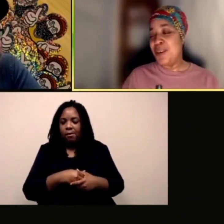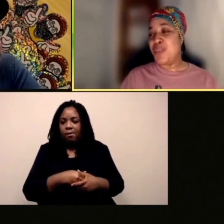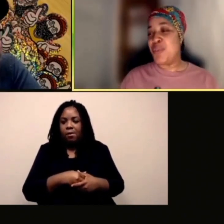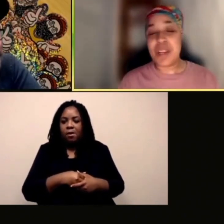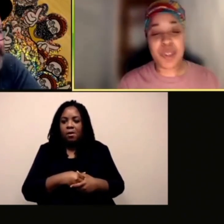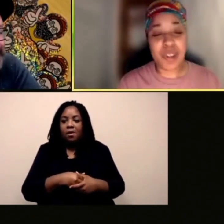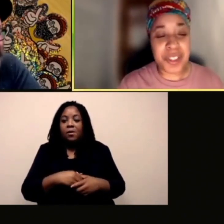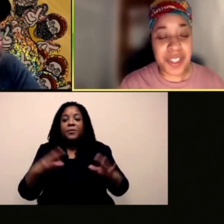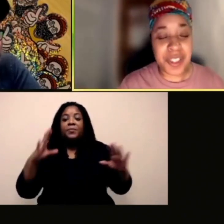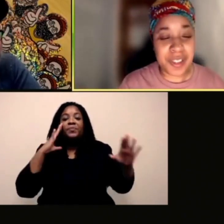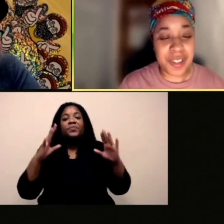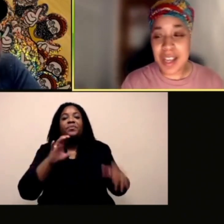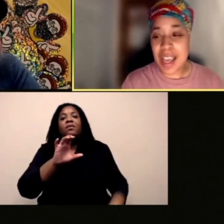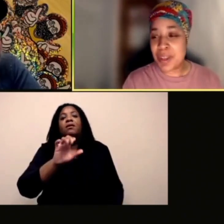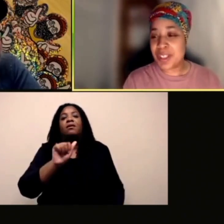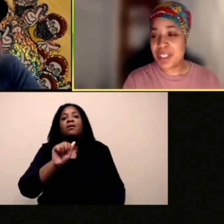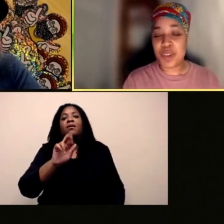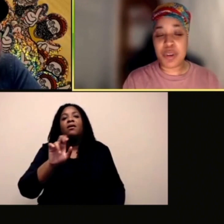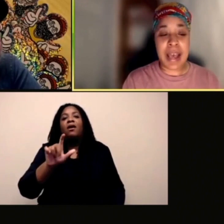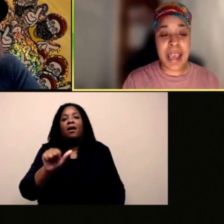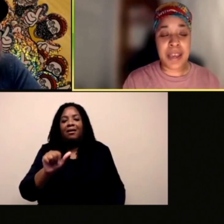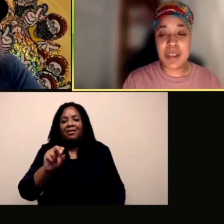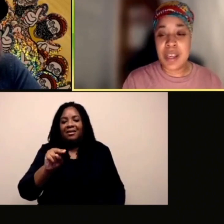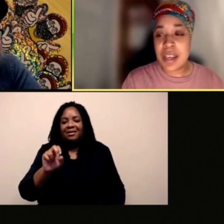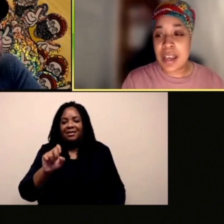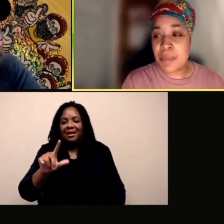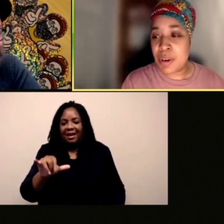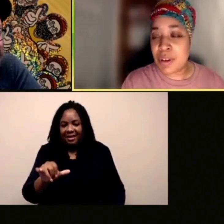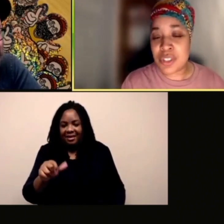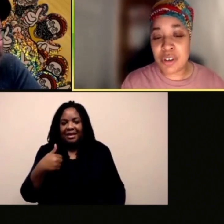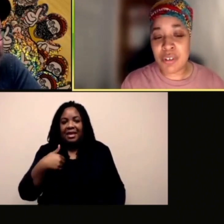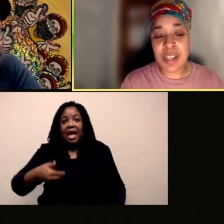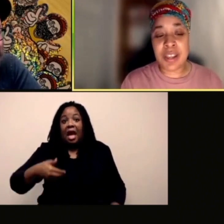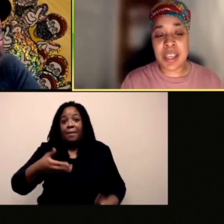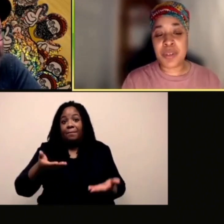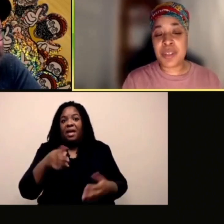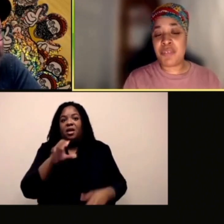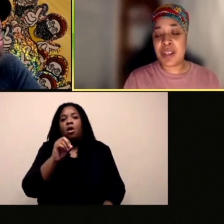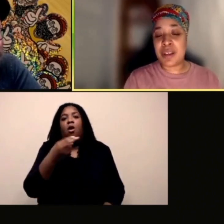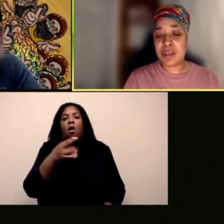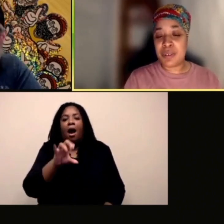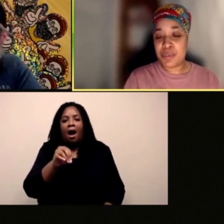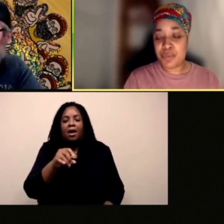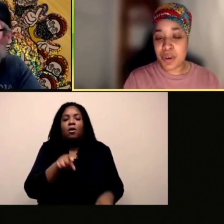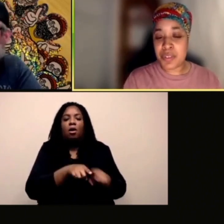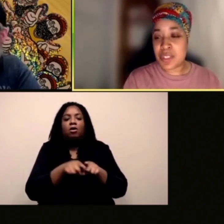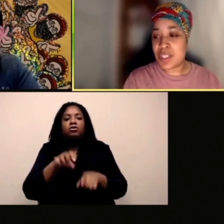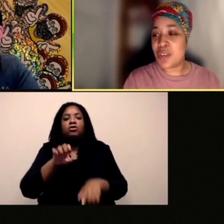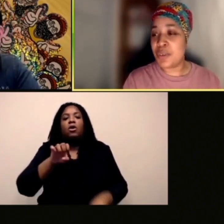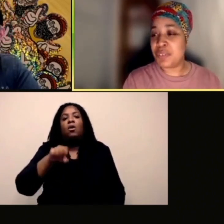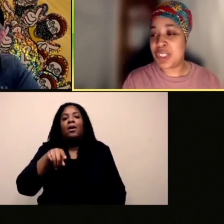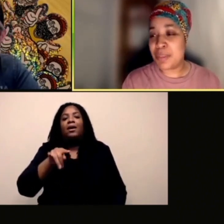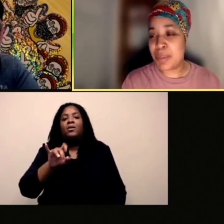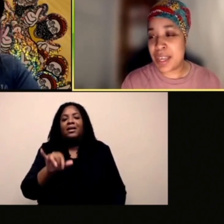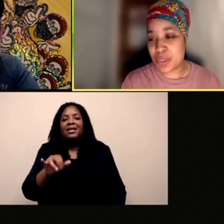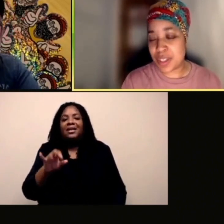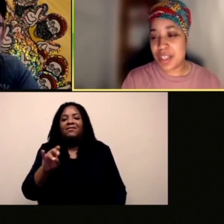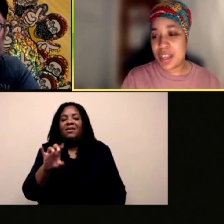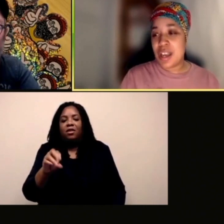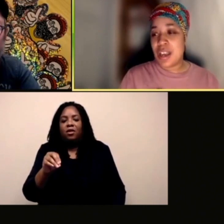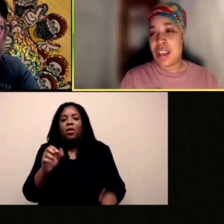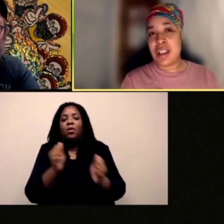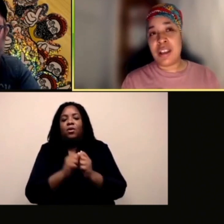Hello, everyone. I'm Carla, Neely, and I'm in Cleveland, Ohio. I am also an equity fellow for this year with Shawn